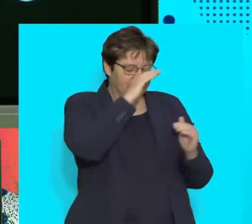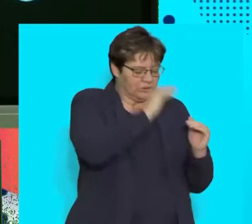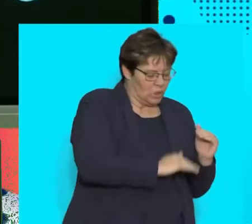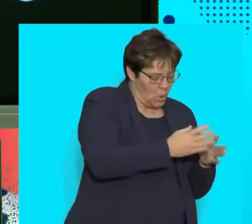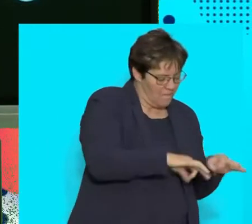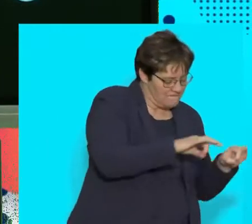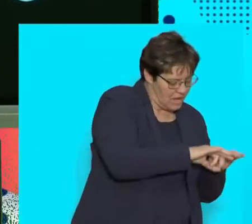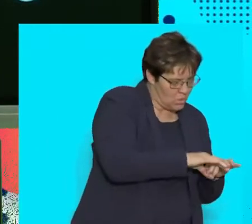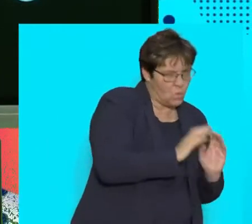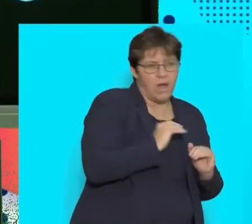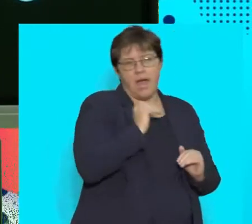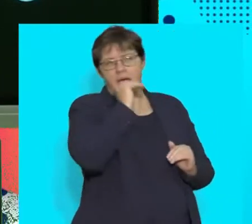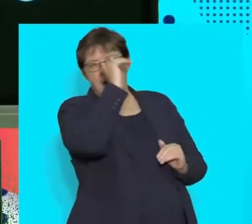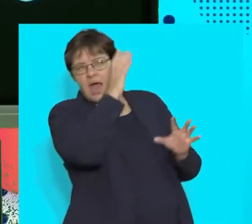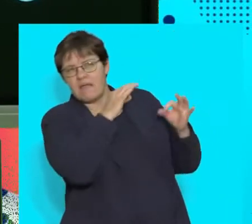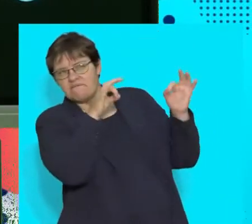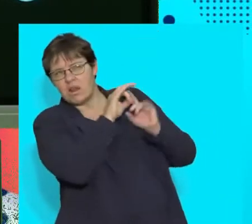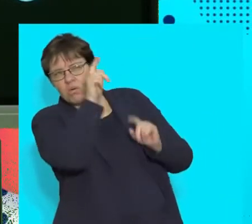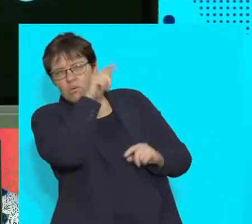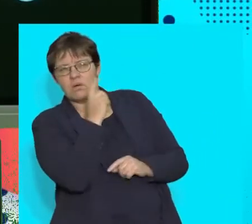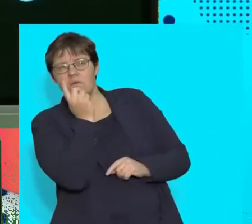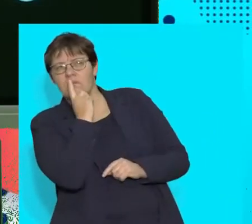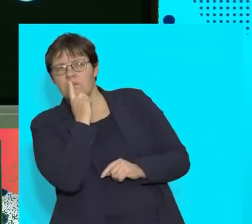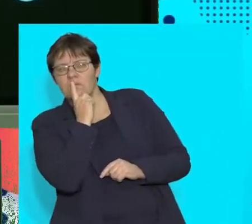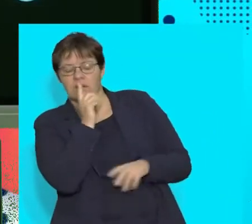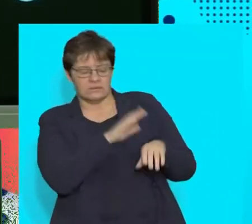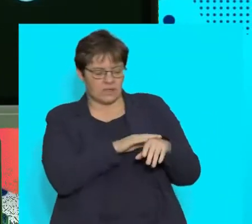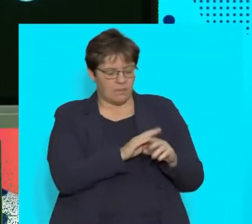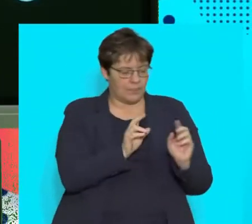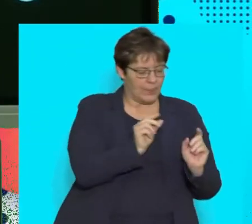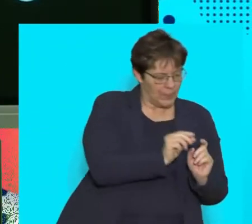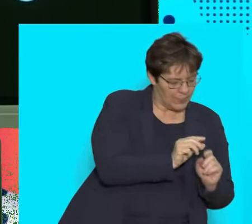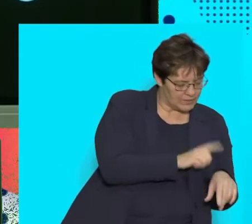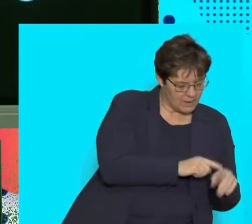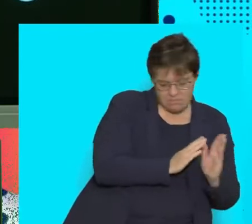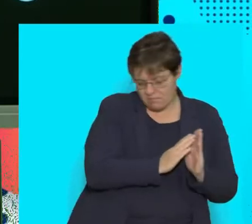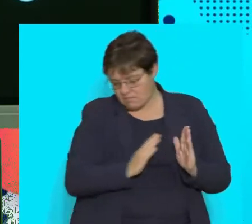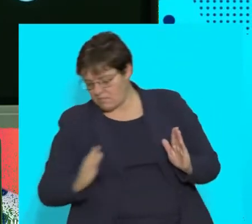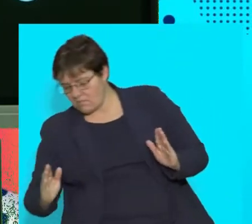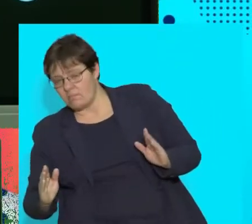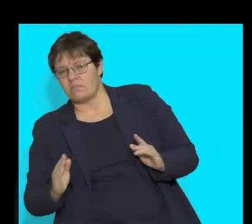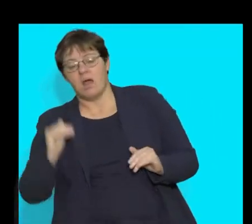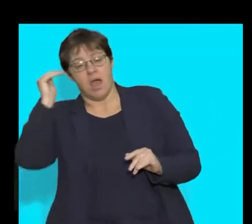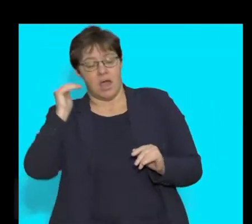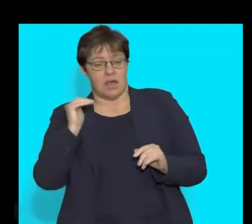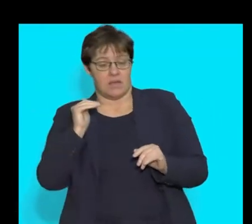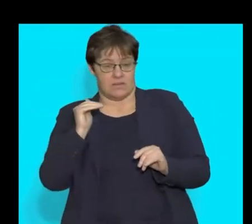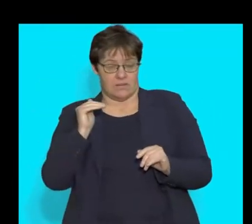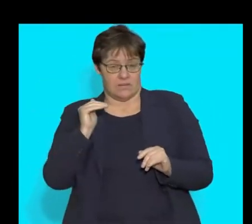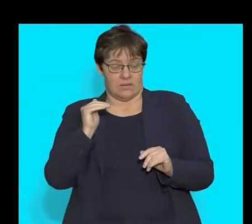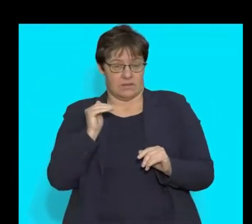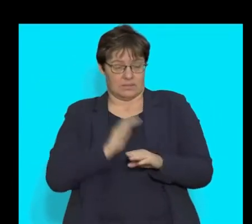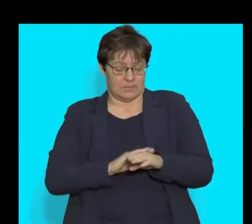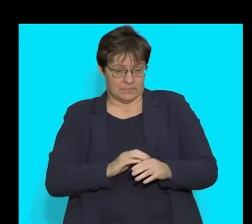my highest value? And then you've got to do some clever thinking as you look at your piece of graph paper. So your graph paper